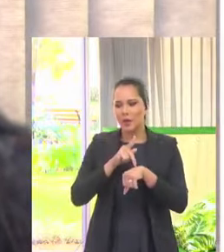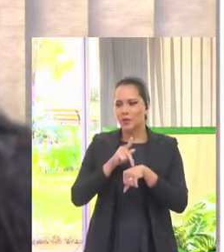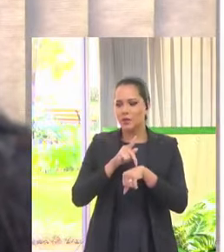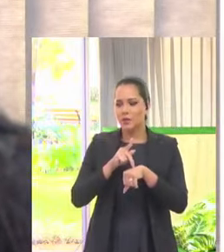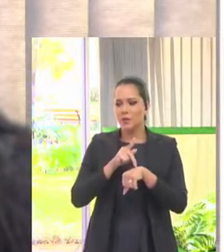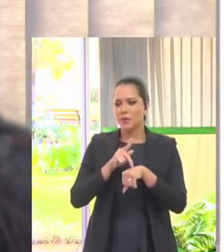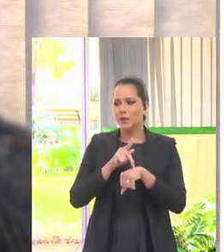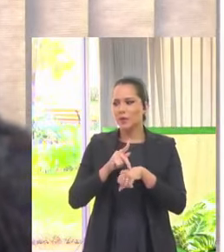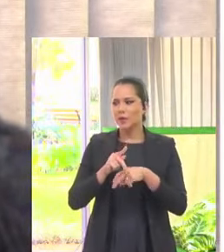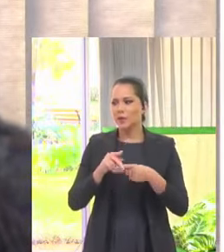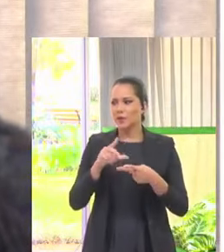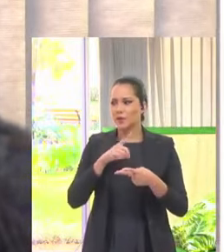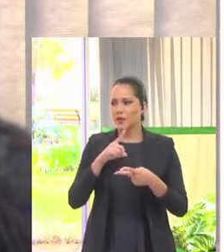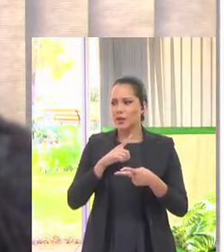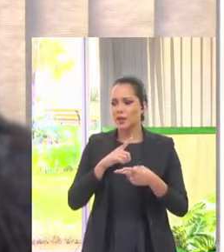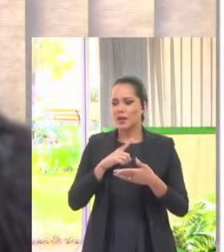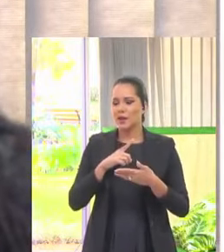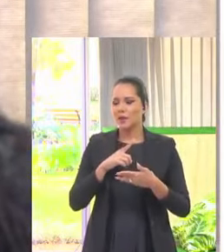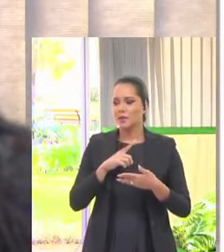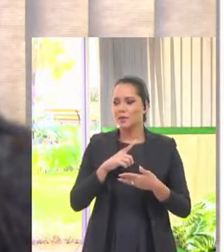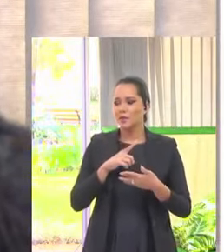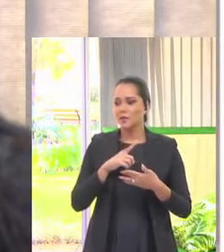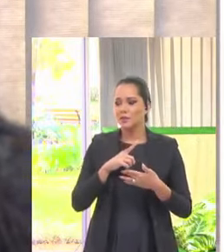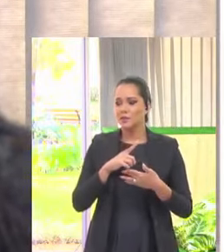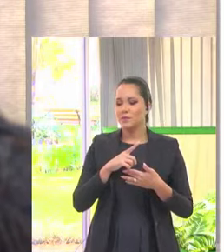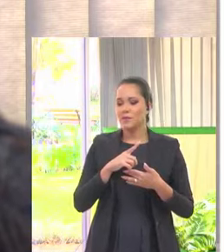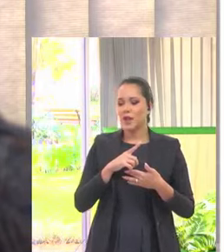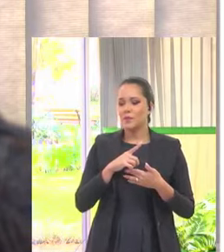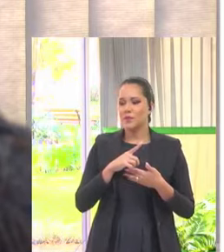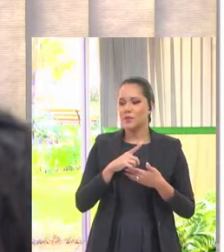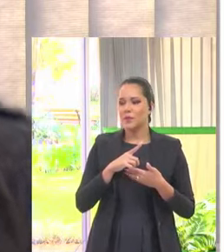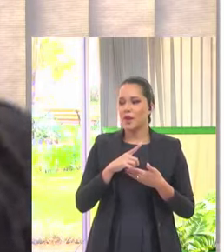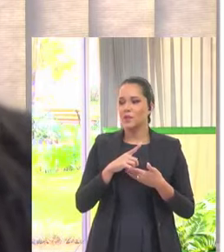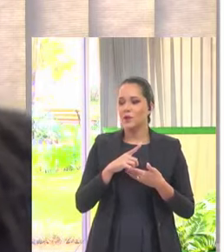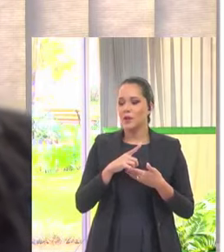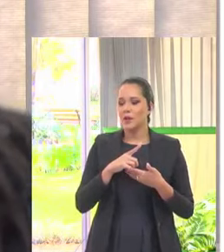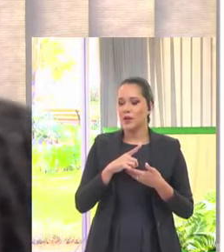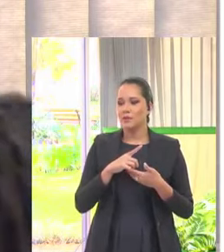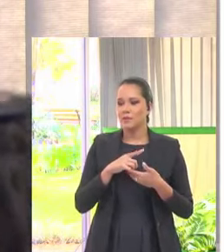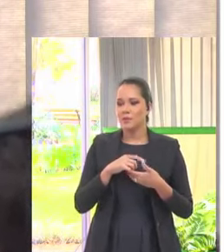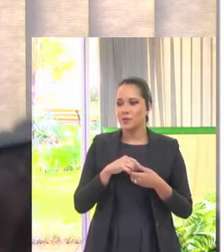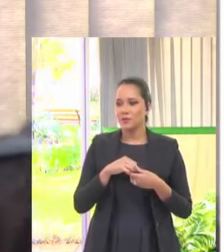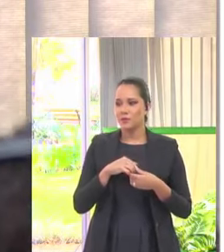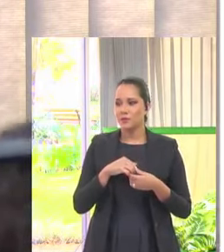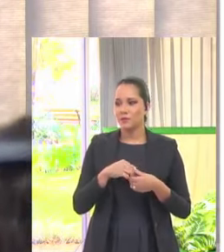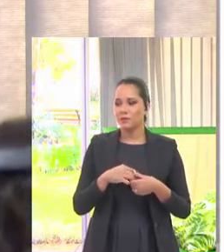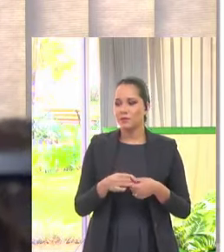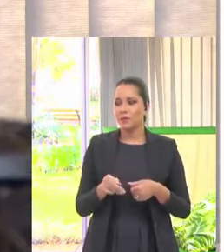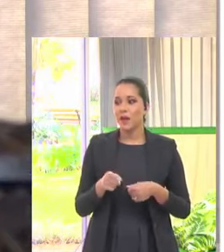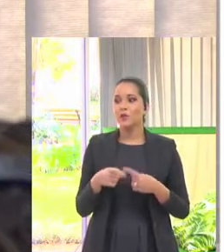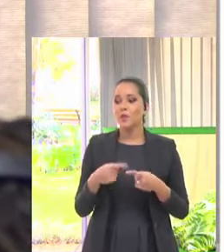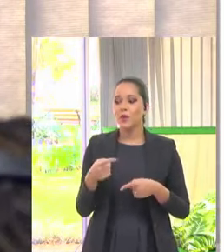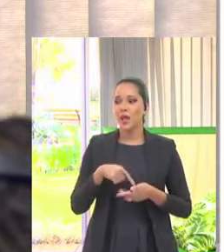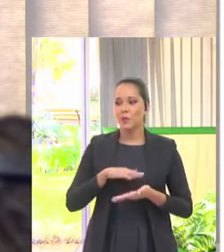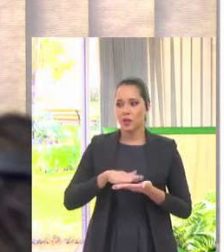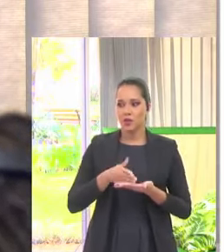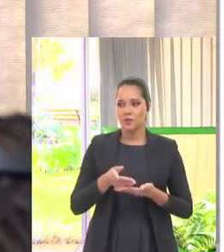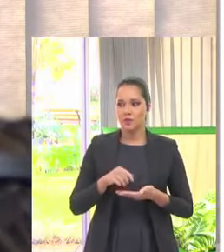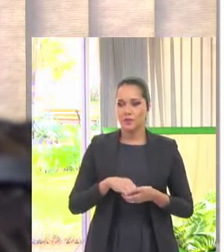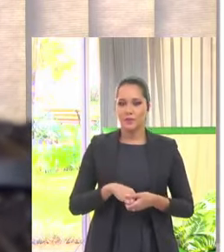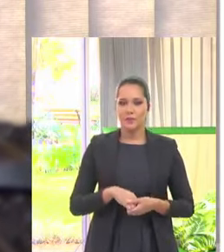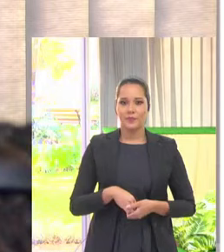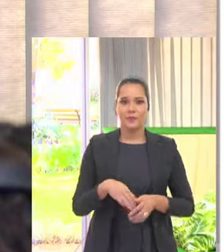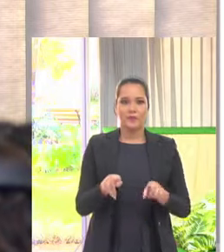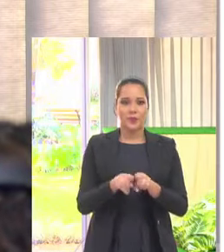Well, just to give some feedback and some insights on your quite